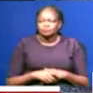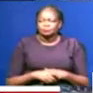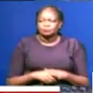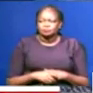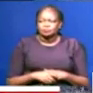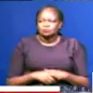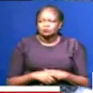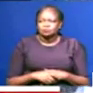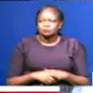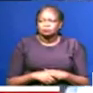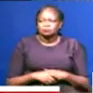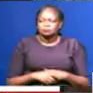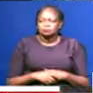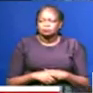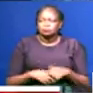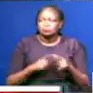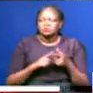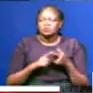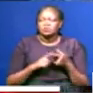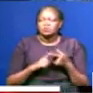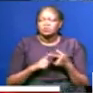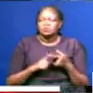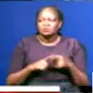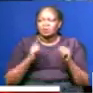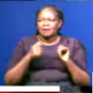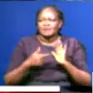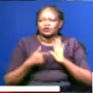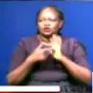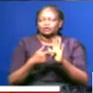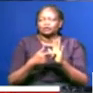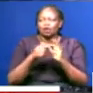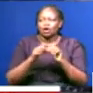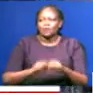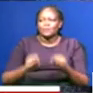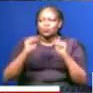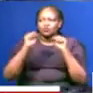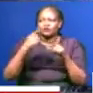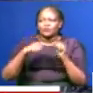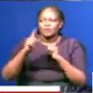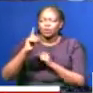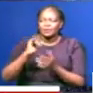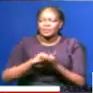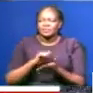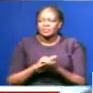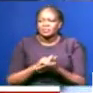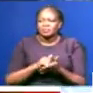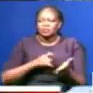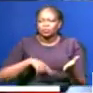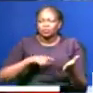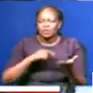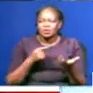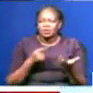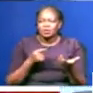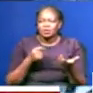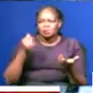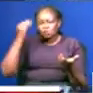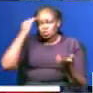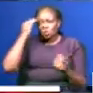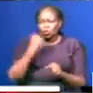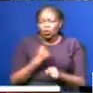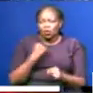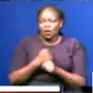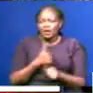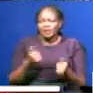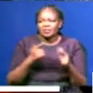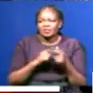Sasa lazima pia naye tuonyeshe wakubwa wetu wale wako Nairobi kuwa sisi tunajua na